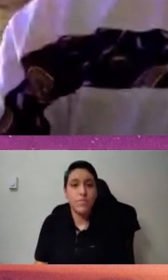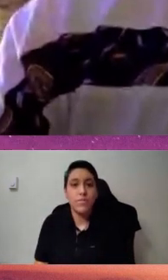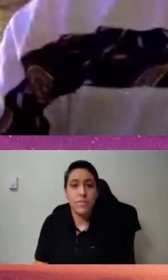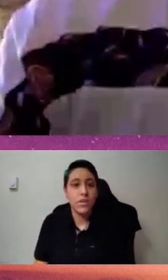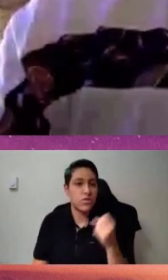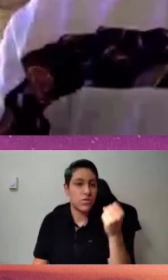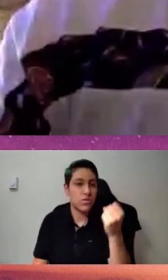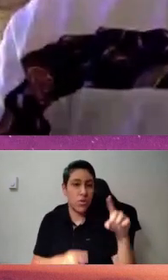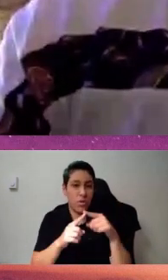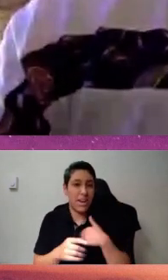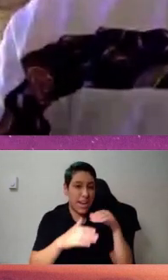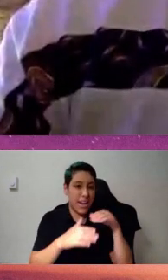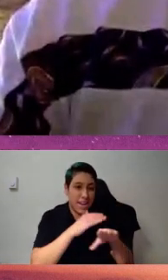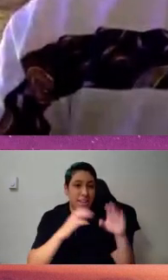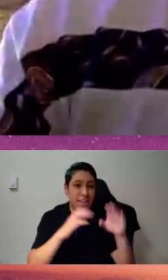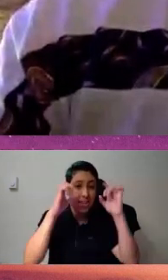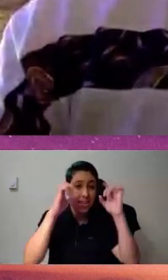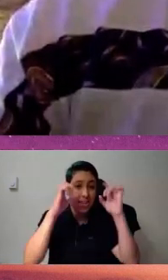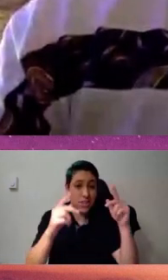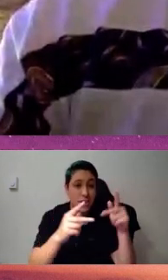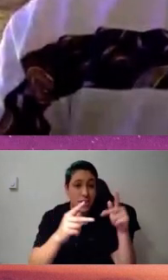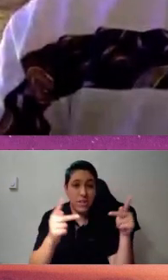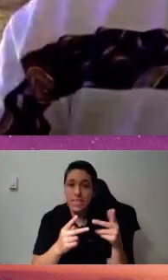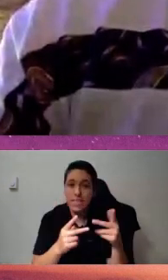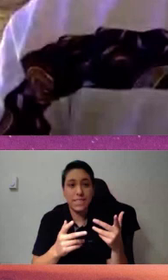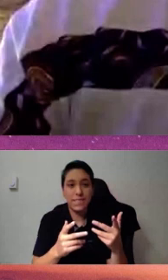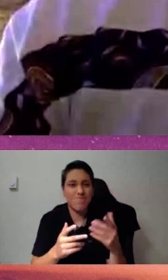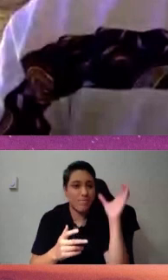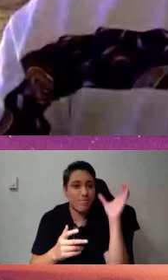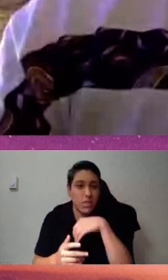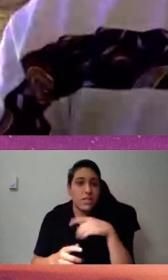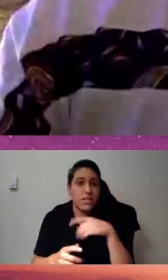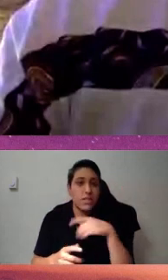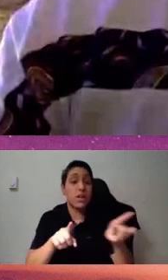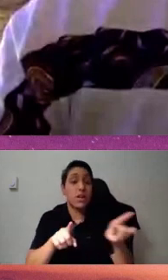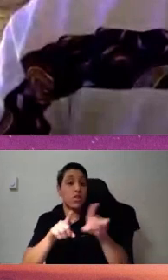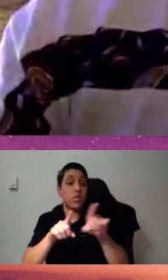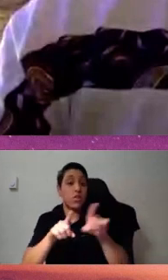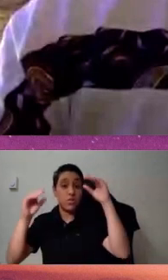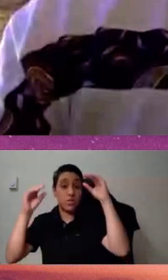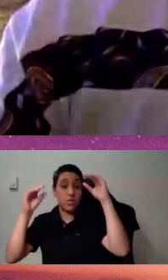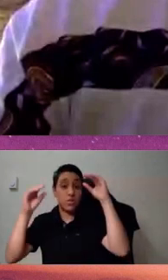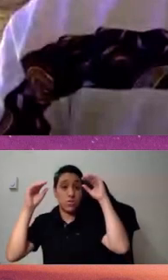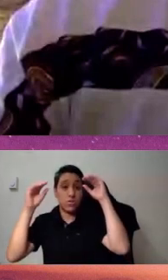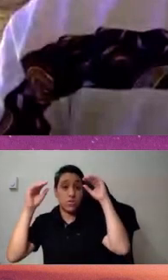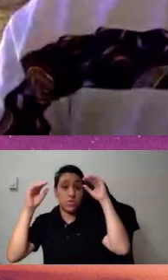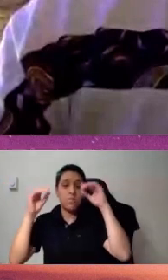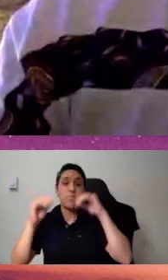spaces. But it also, like, in terms of like teaching positions, but it also prevents